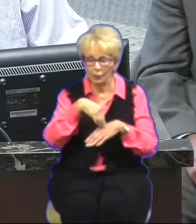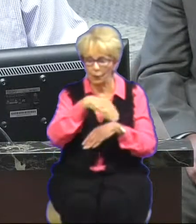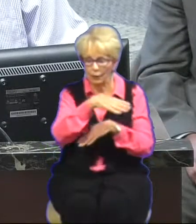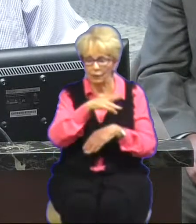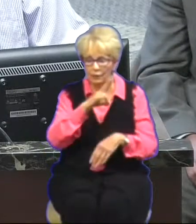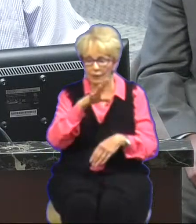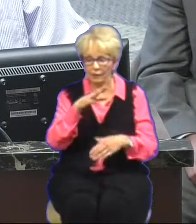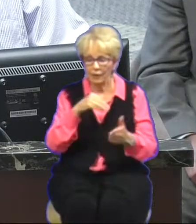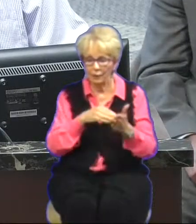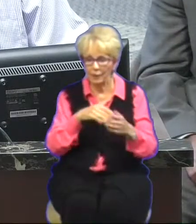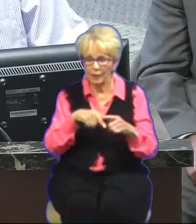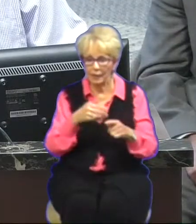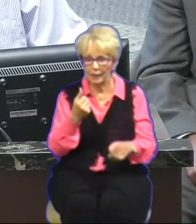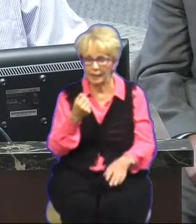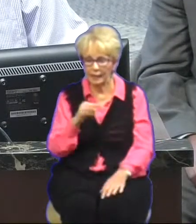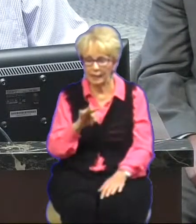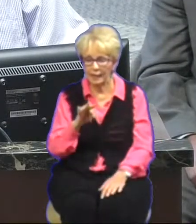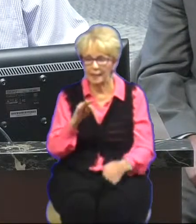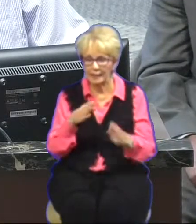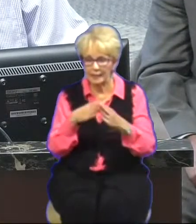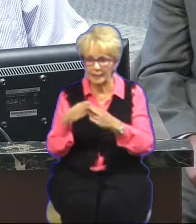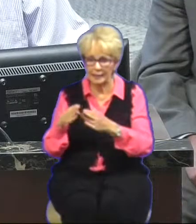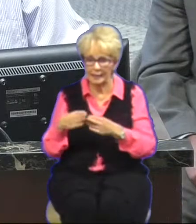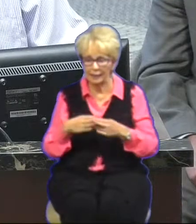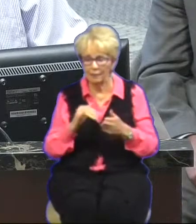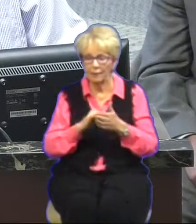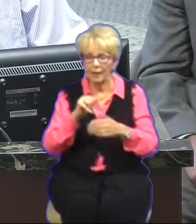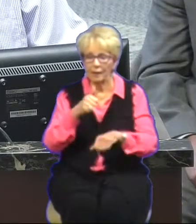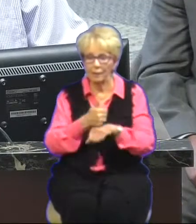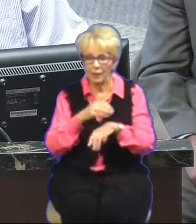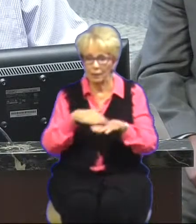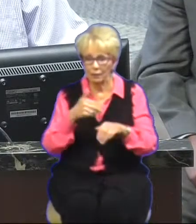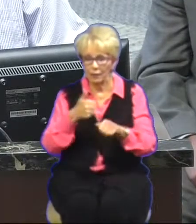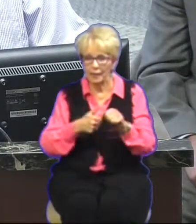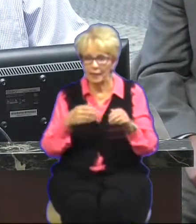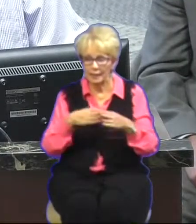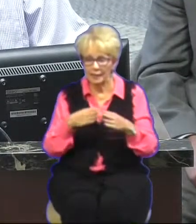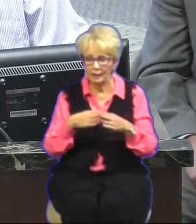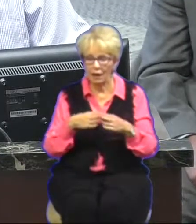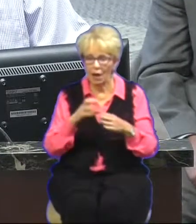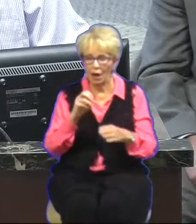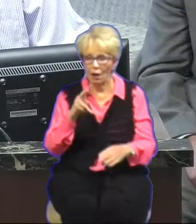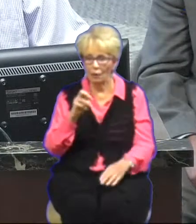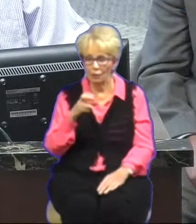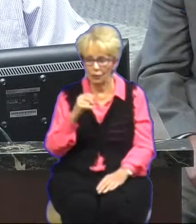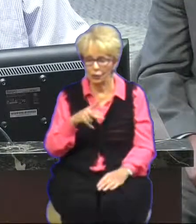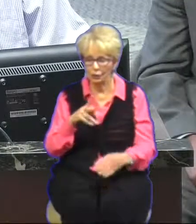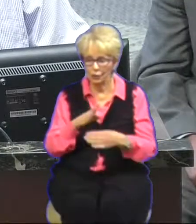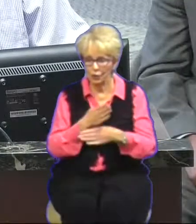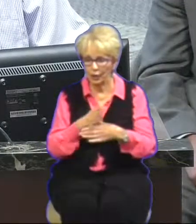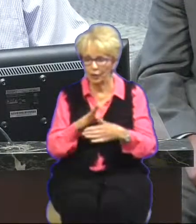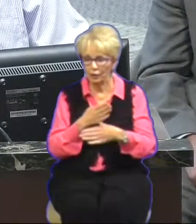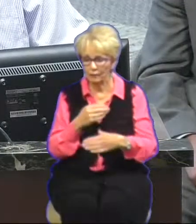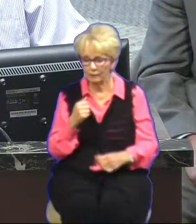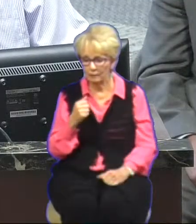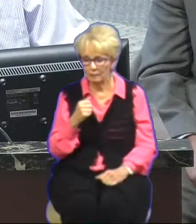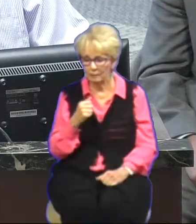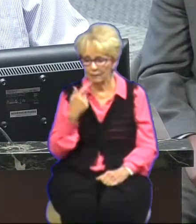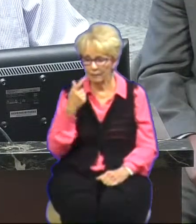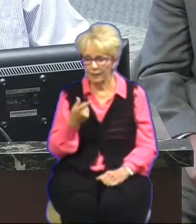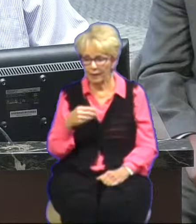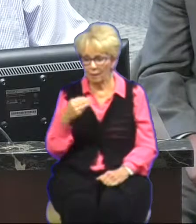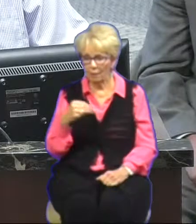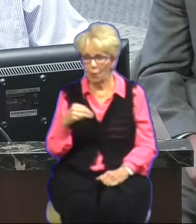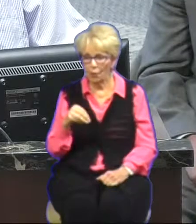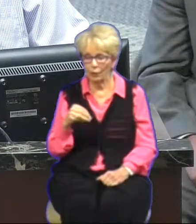$75 million to the 19 cities based upon each city's ownership share. For